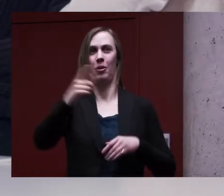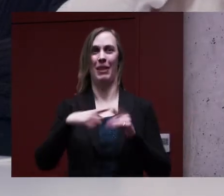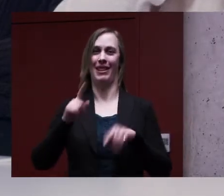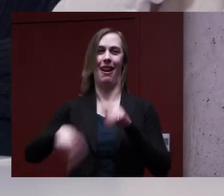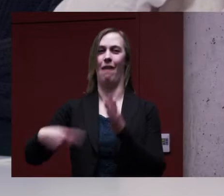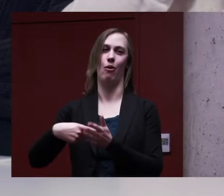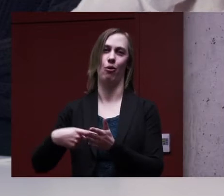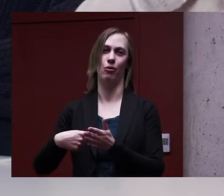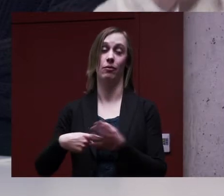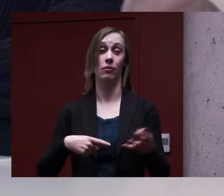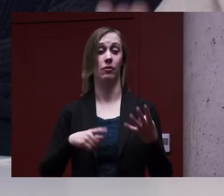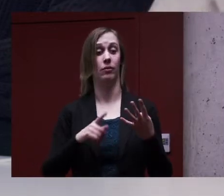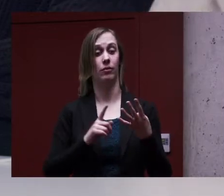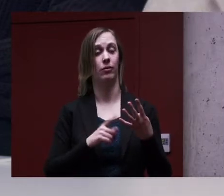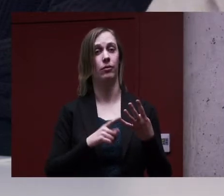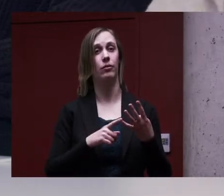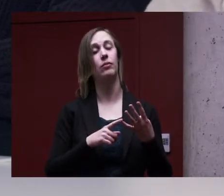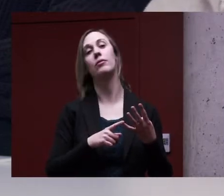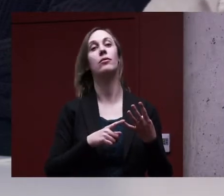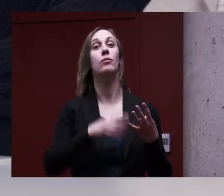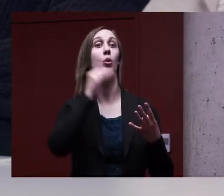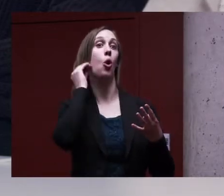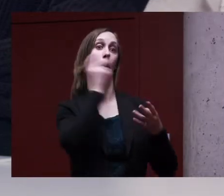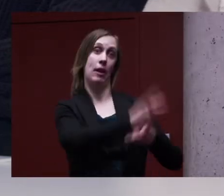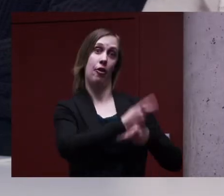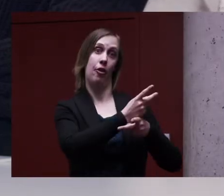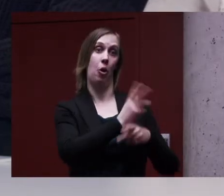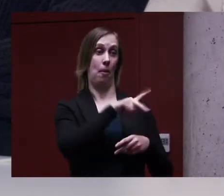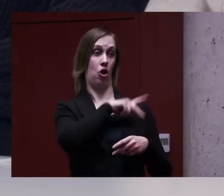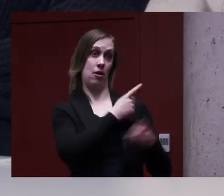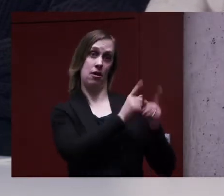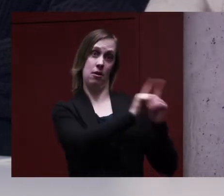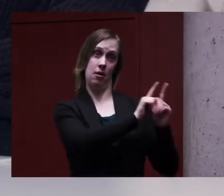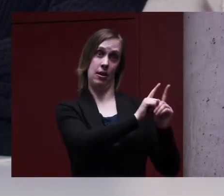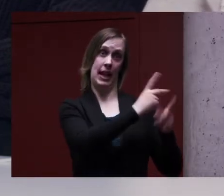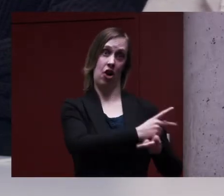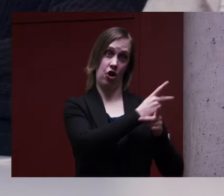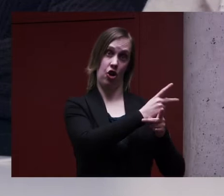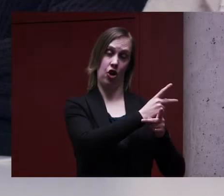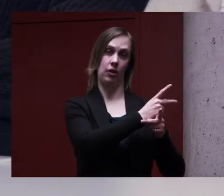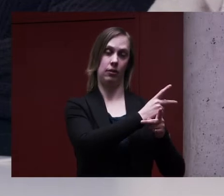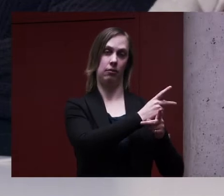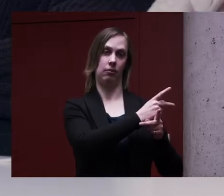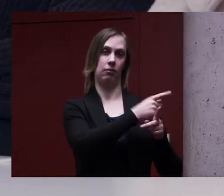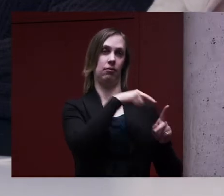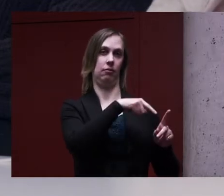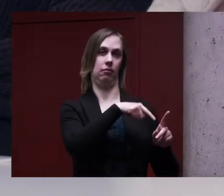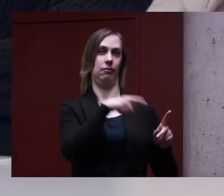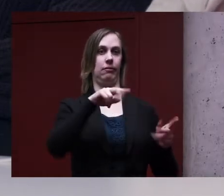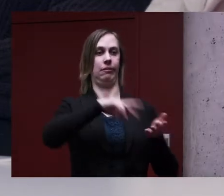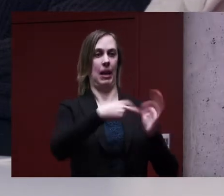to services like home care and personal care are often another considerable factor of how housing needs